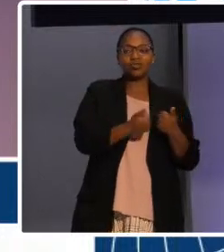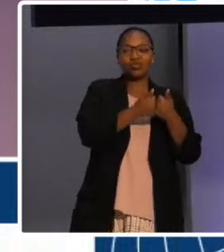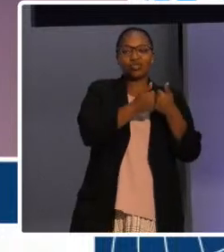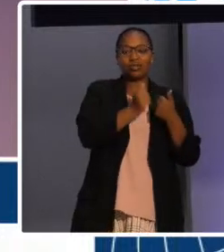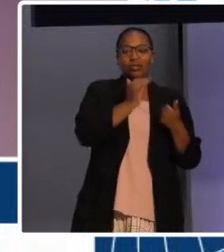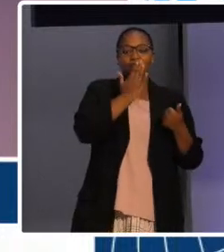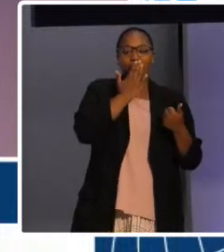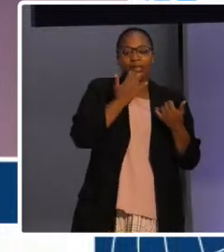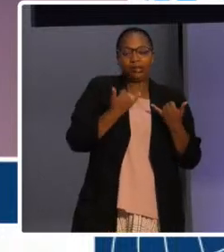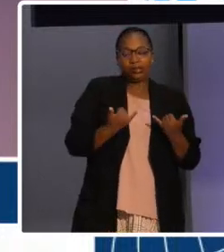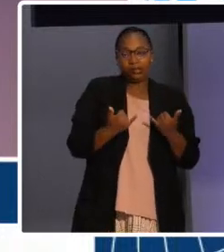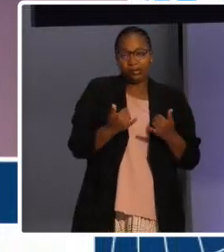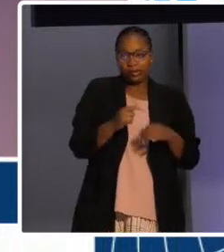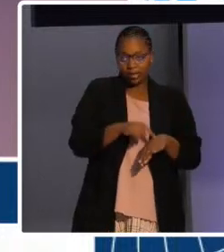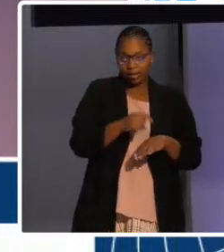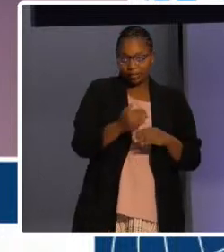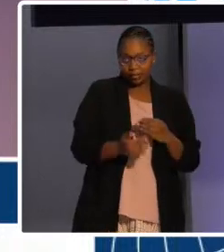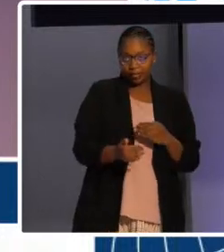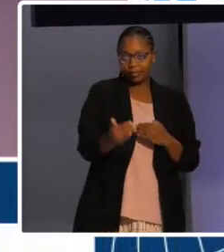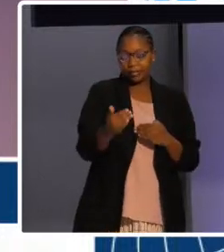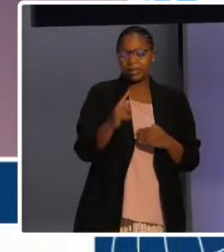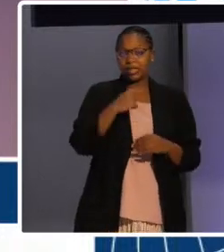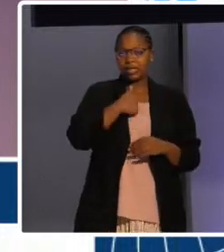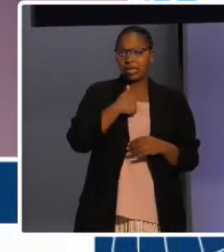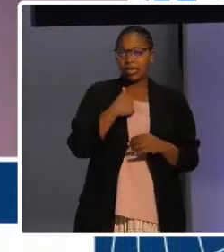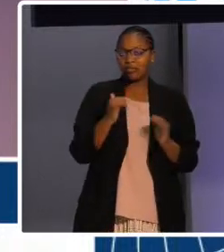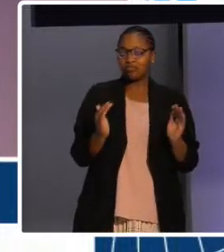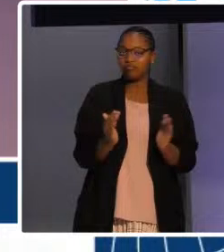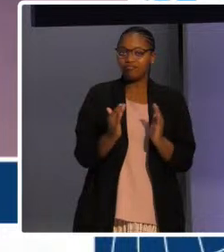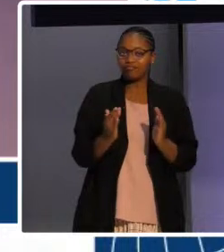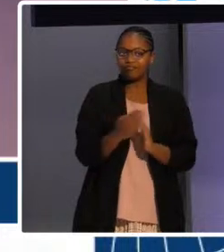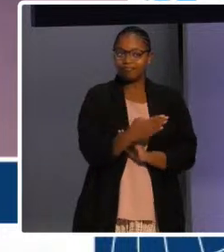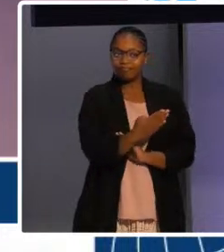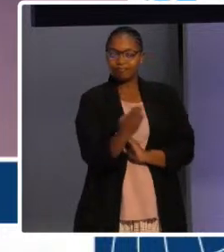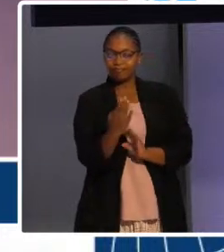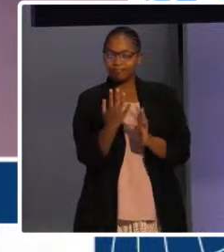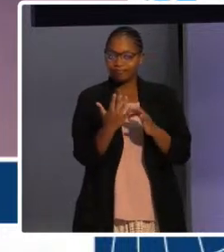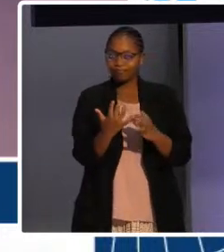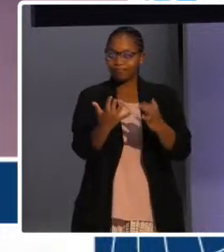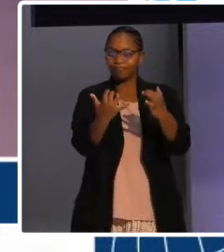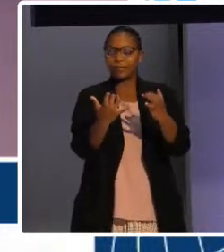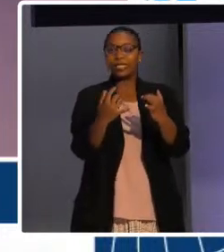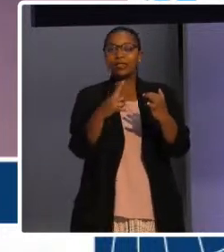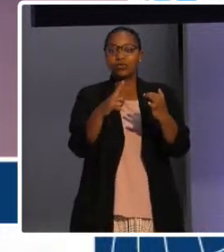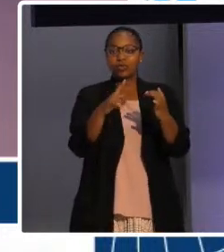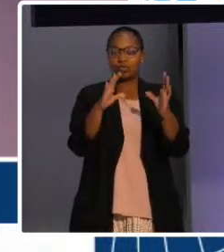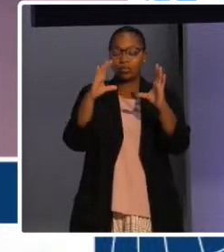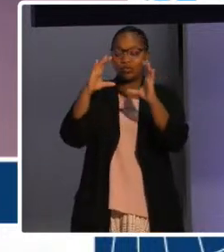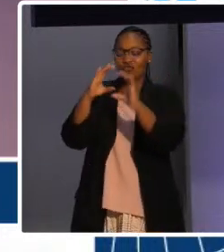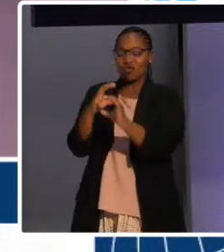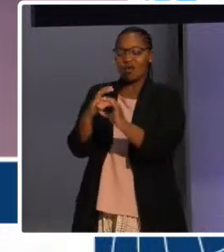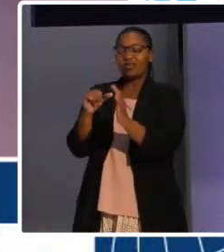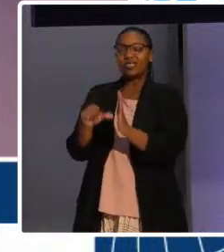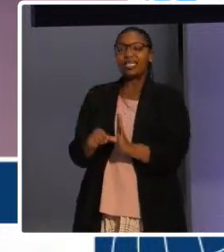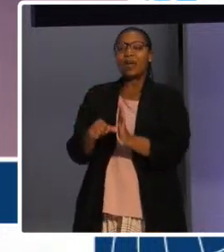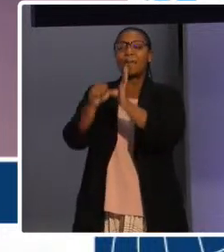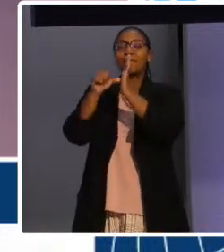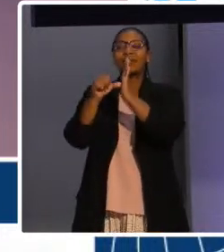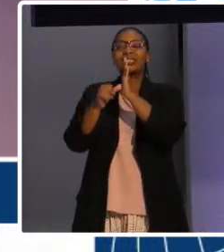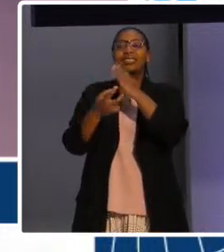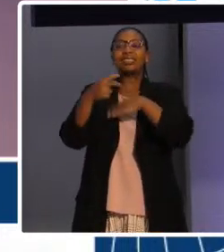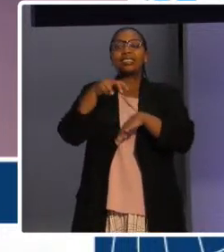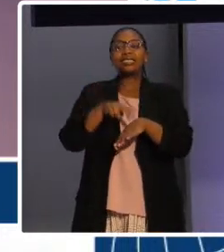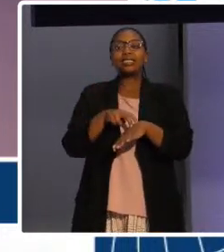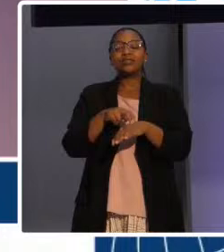I would like to encourage you to also pay attention to the equally important need to ensure